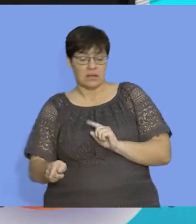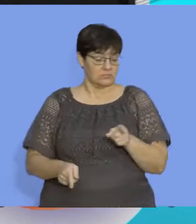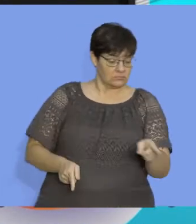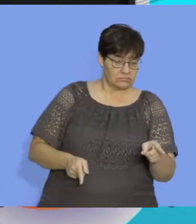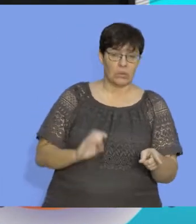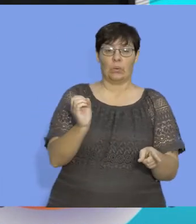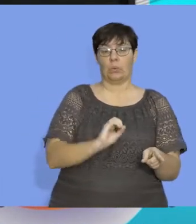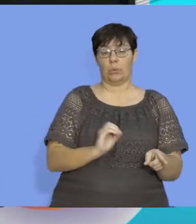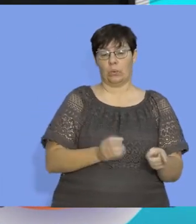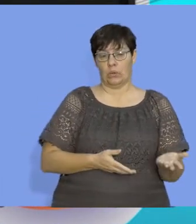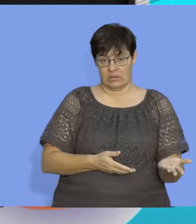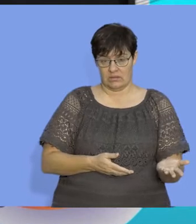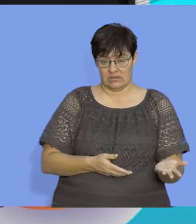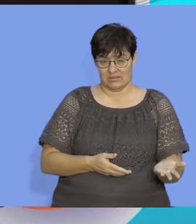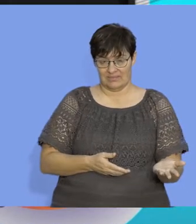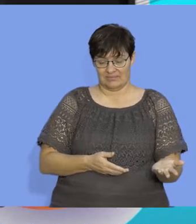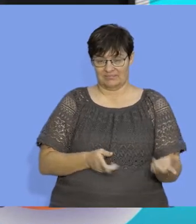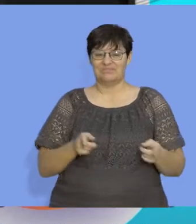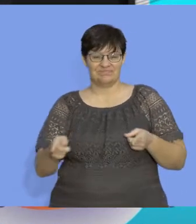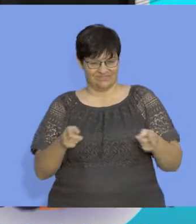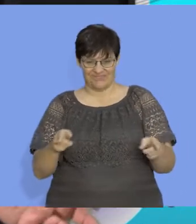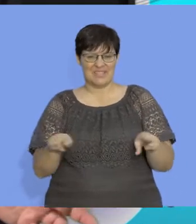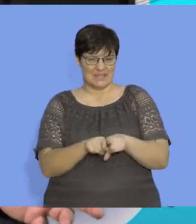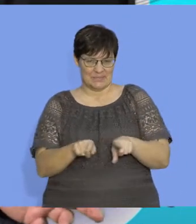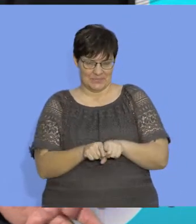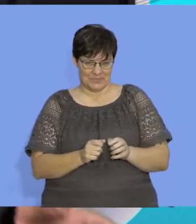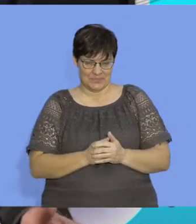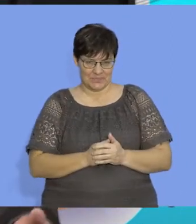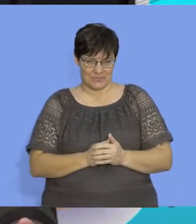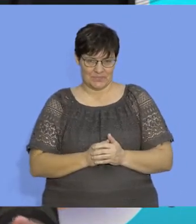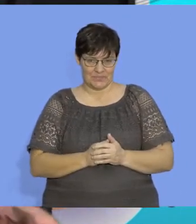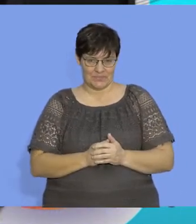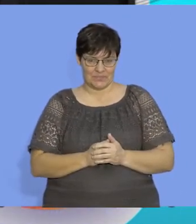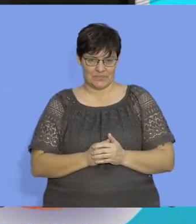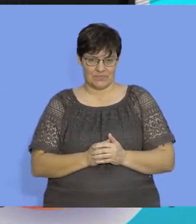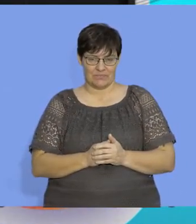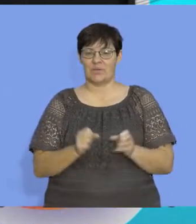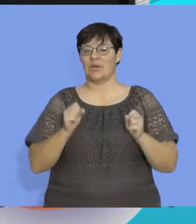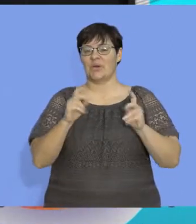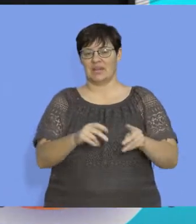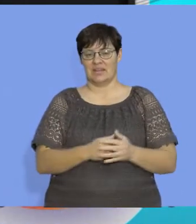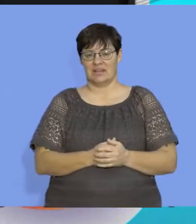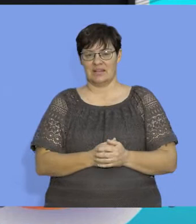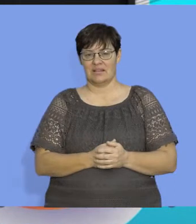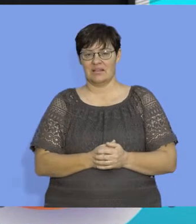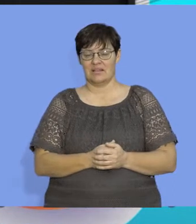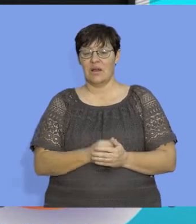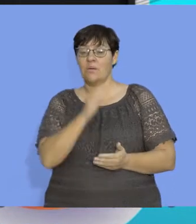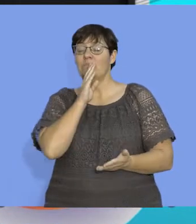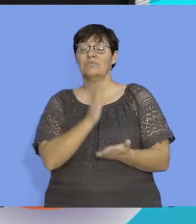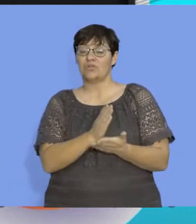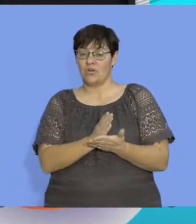income statement that will not appear in my cash budget. Okay guys, I'm sure you need to know, you want